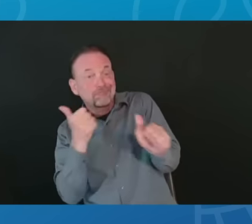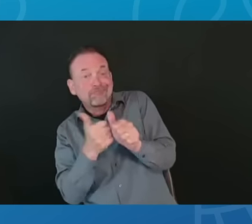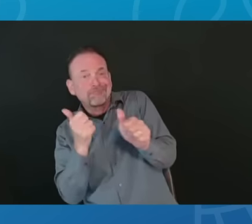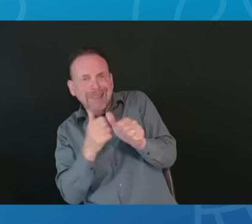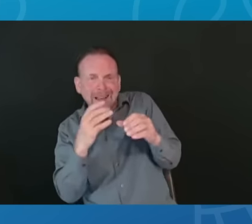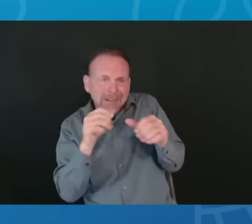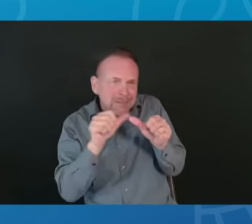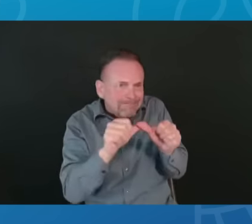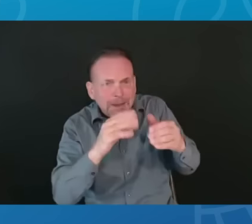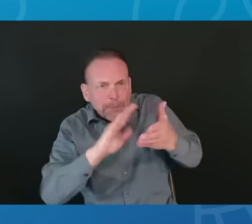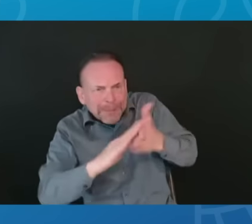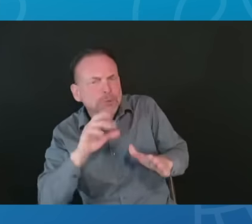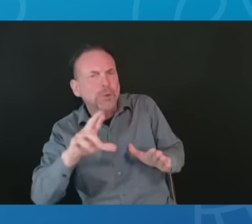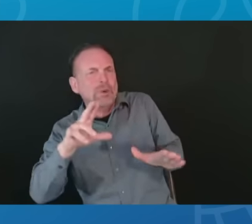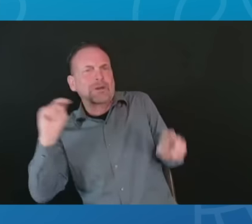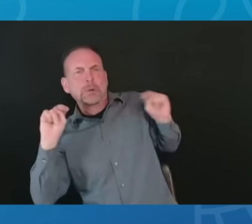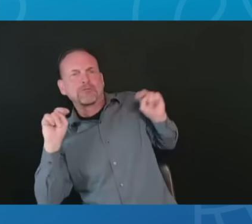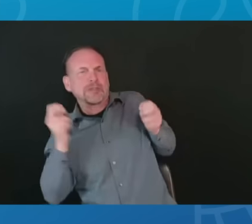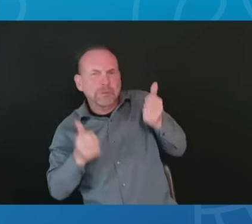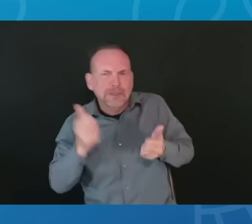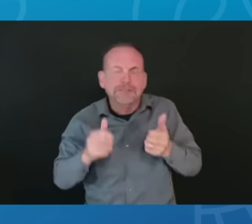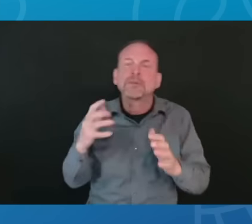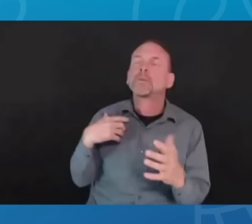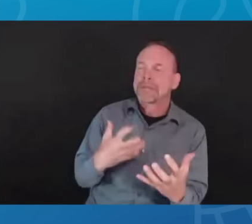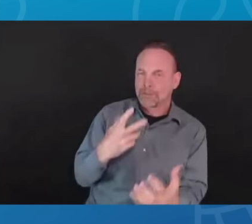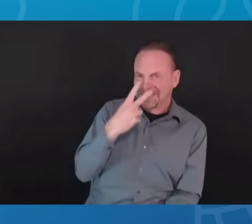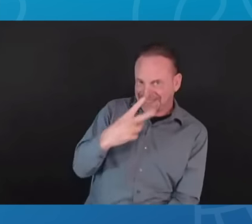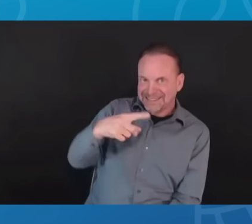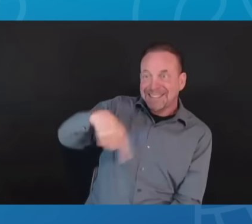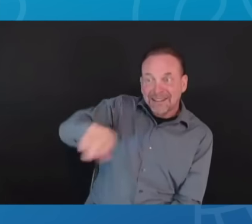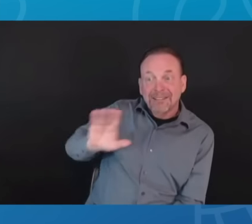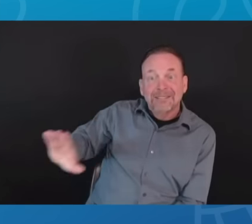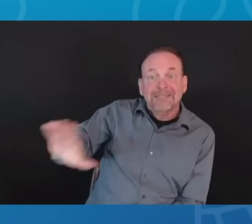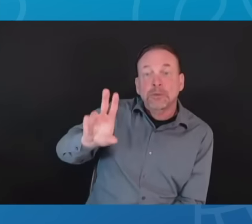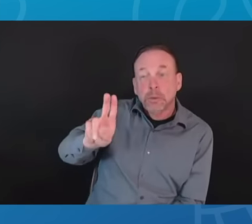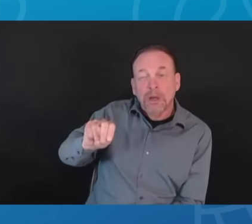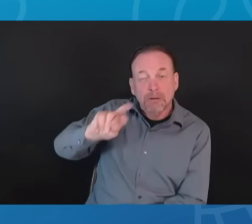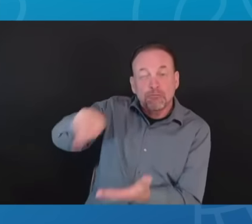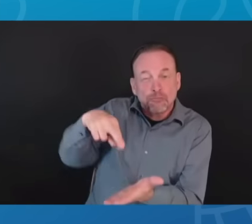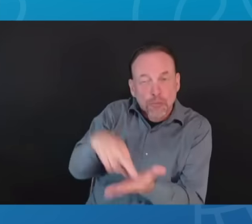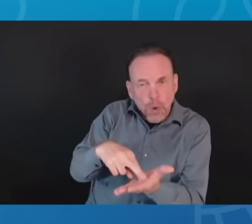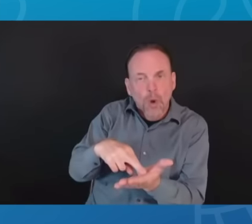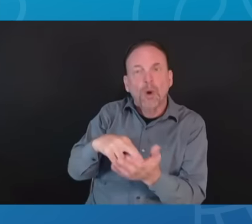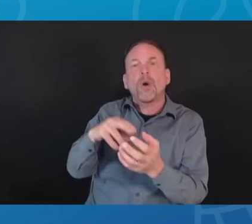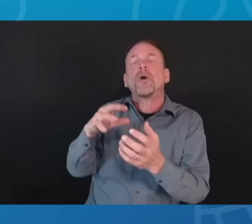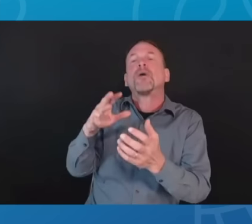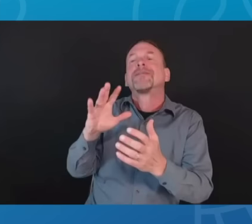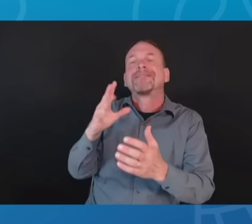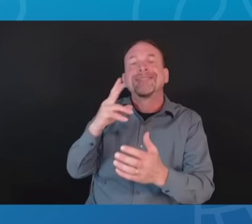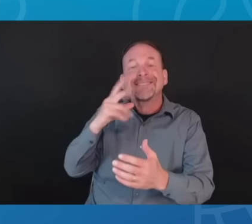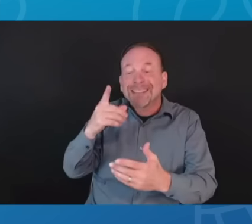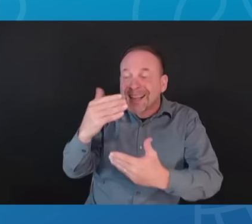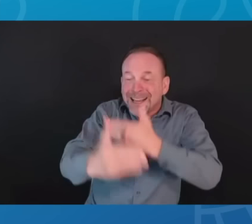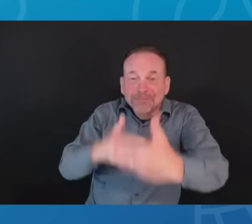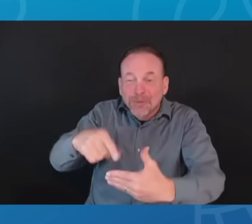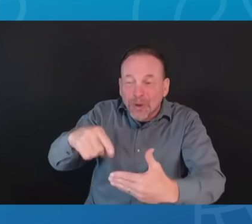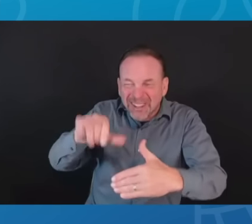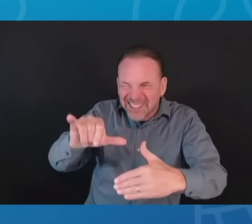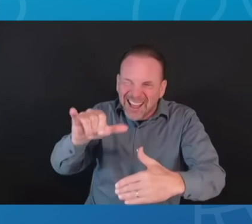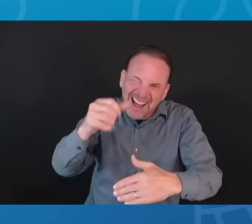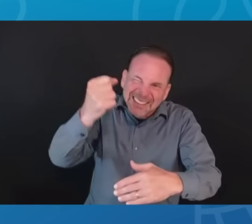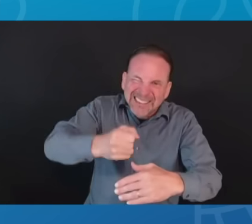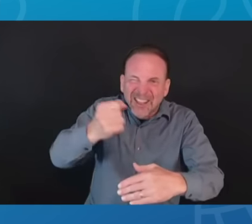prevents Hezbollah from occupying the space in southern Lebanon that Hezbollah has continued to occupy for years and from where they have launched